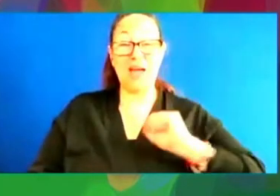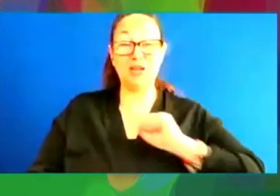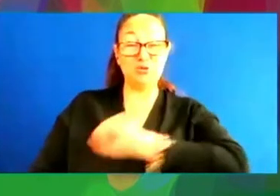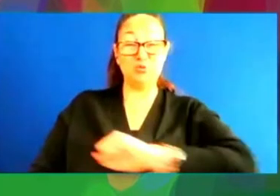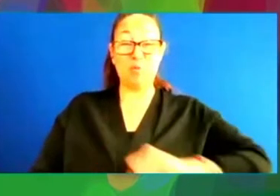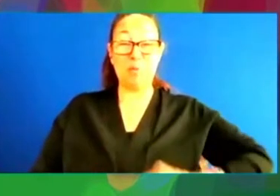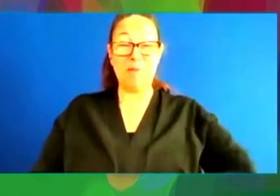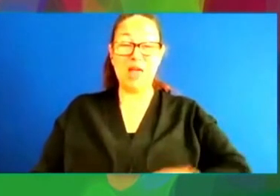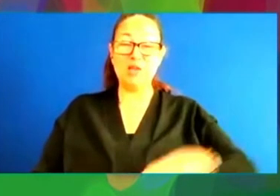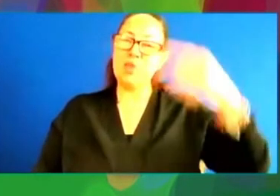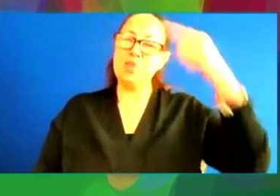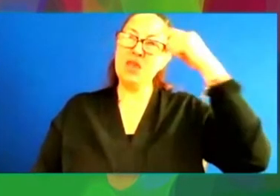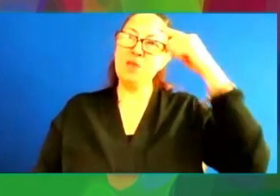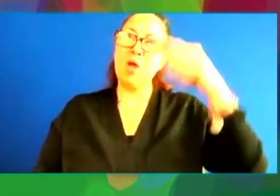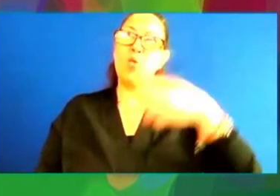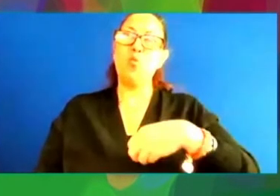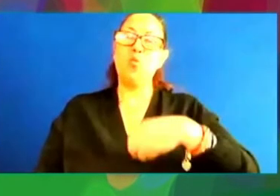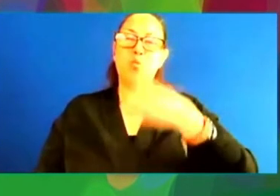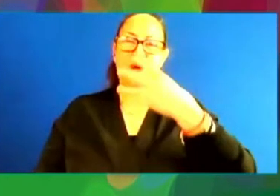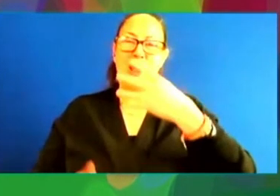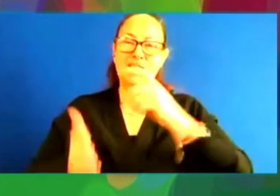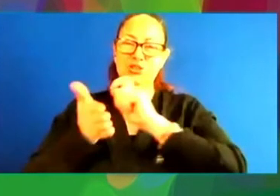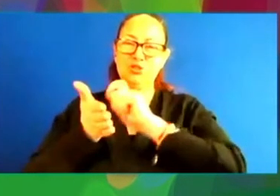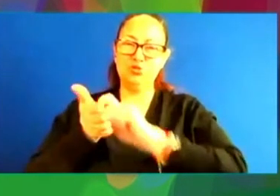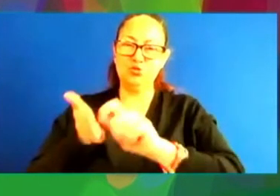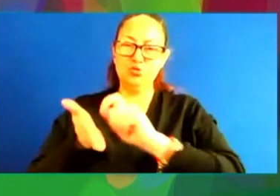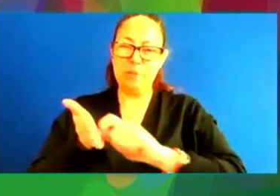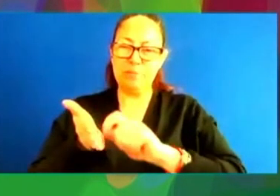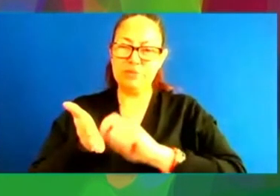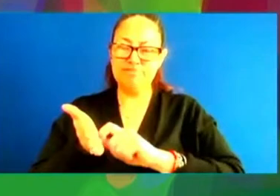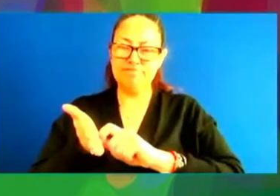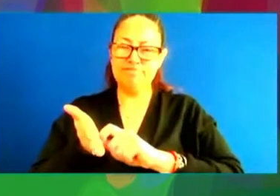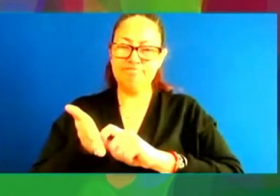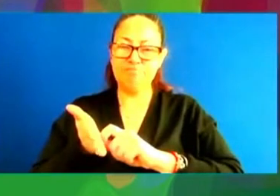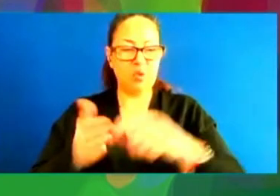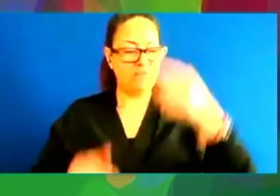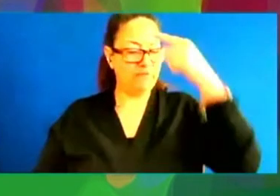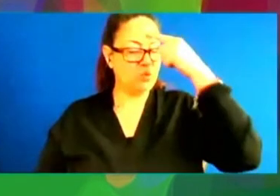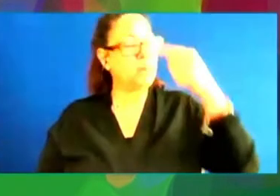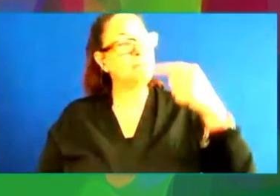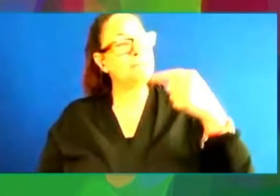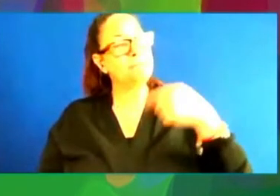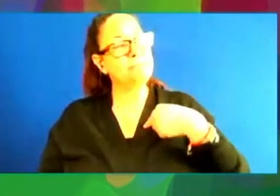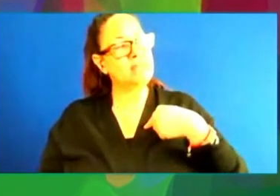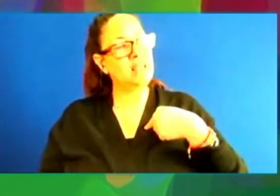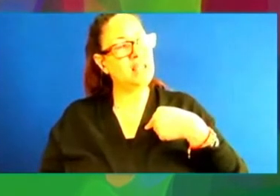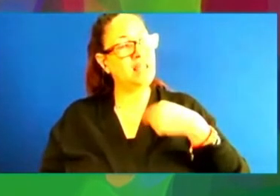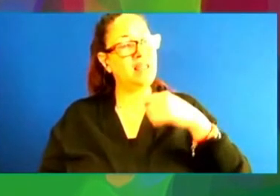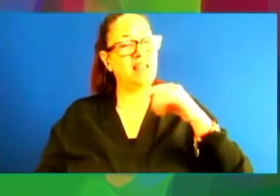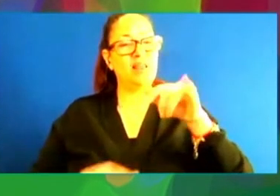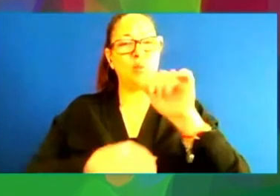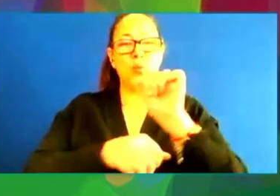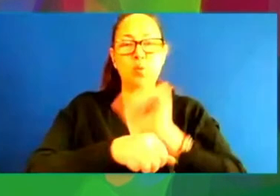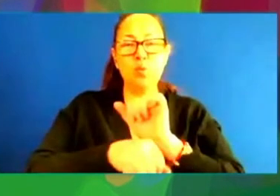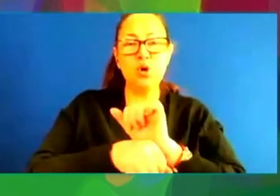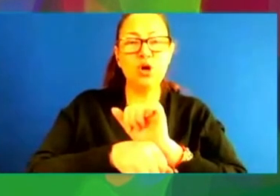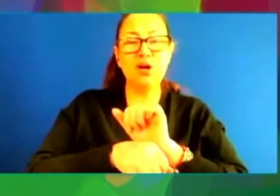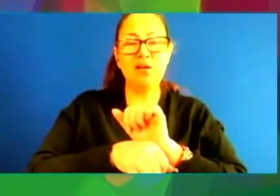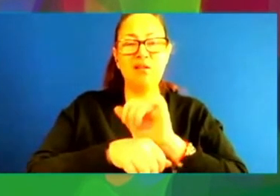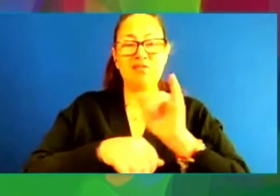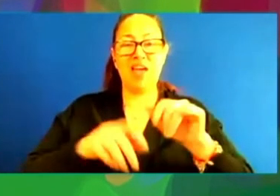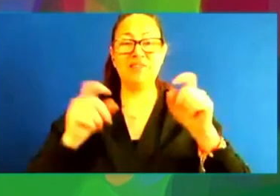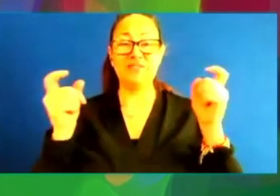about the idea of white scripts, right? And so for me, the work and the festival